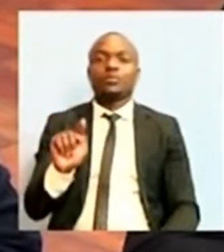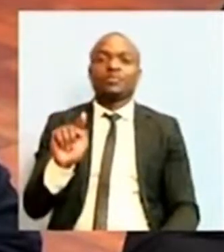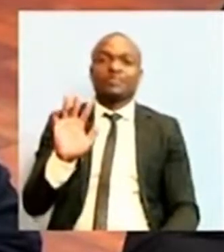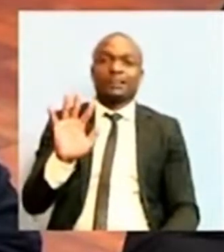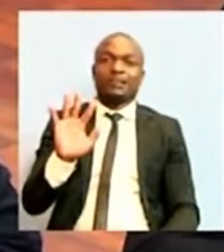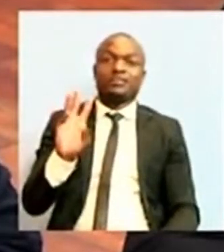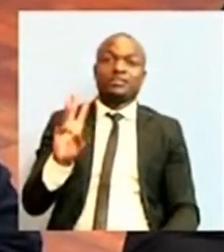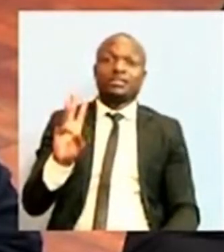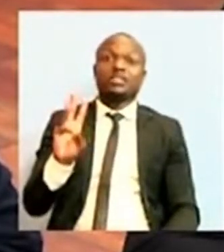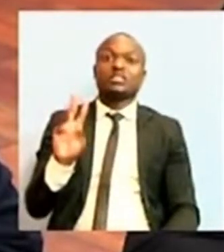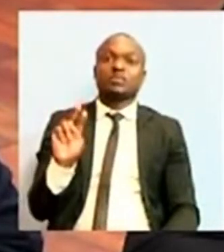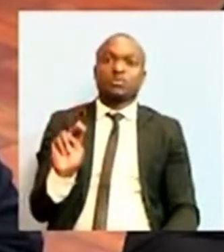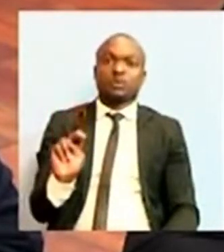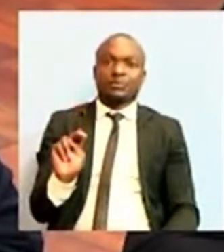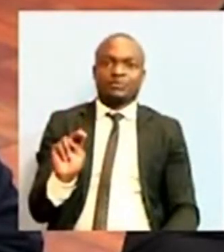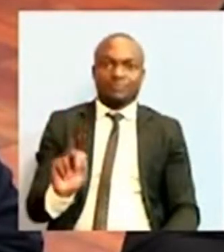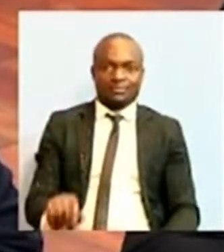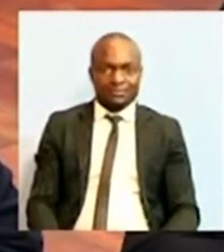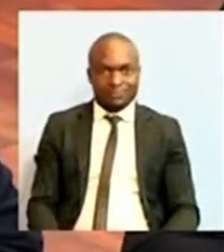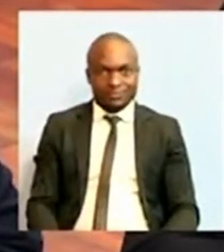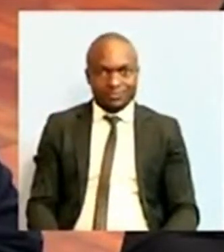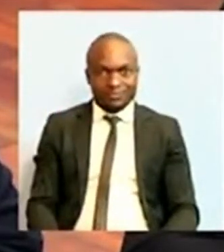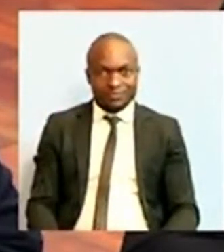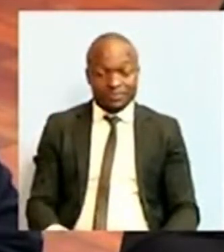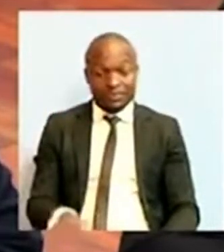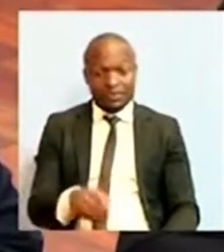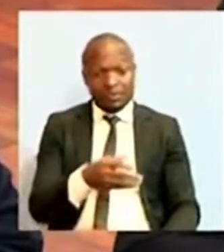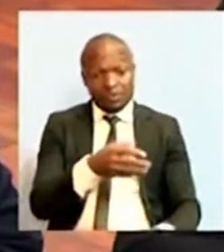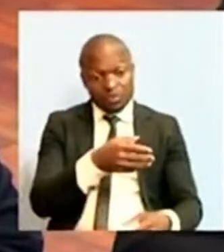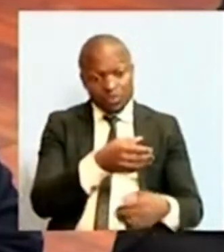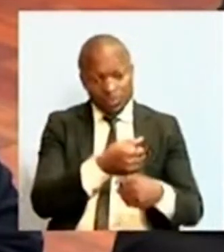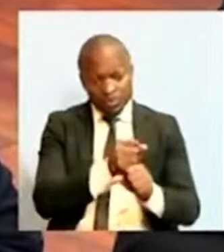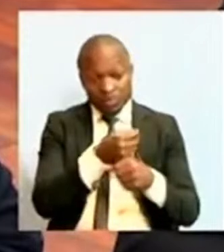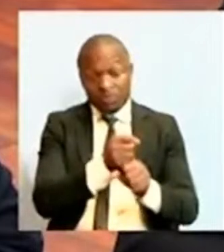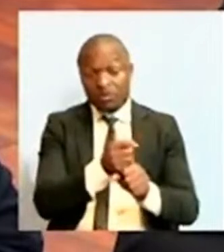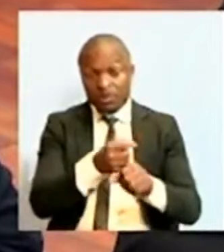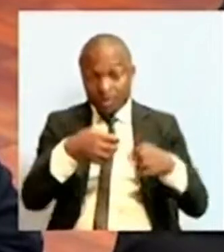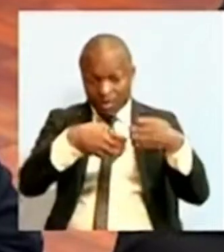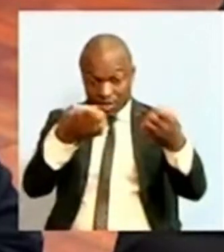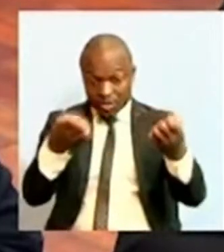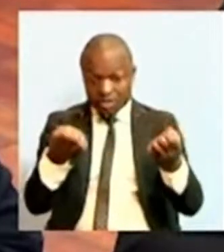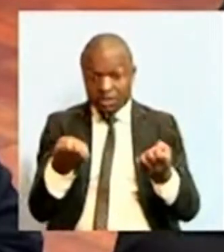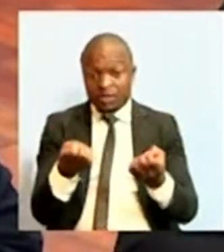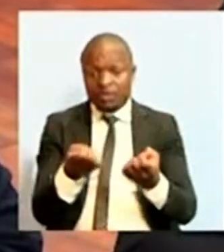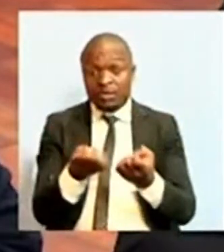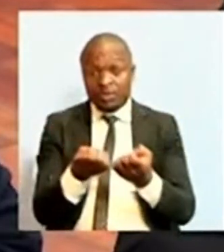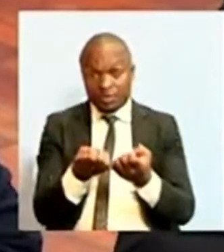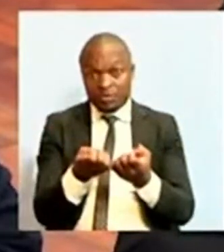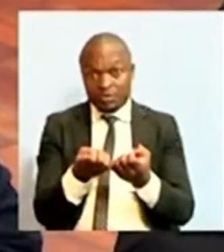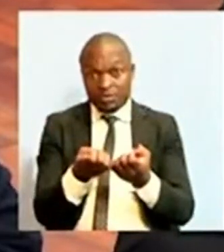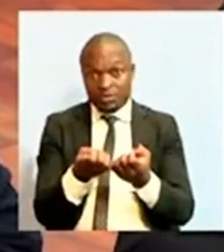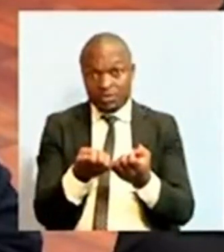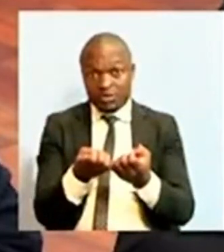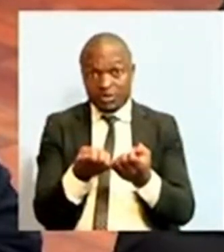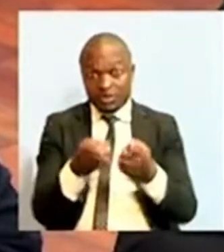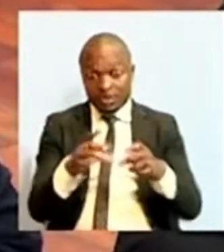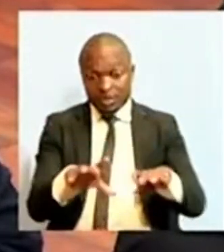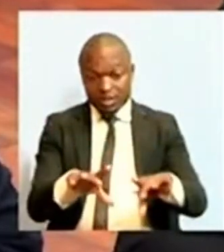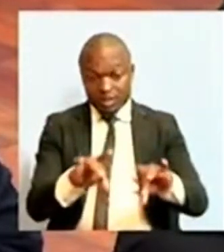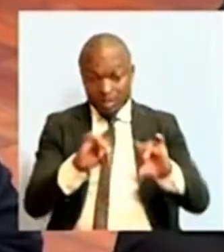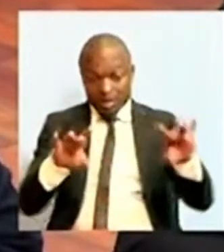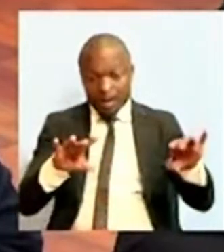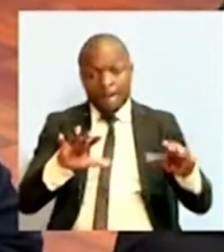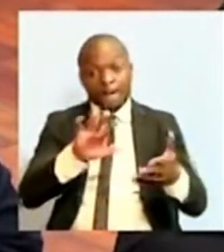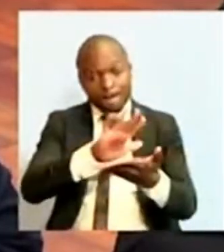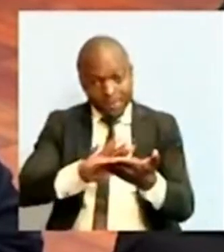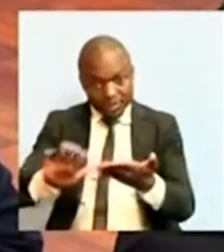1,250,245.56 ngwe towards the formulation of an environmental brief, land clearing,